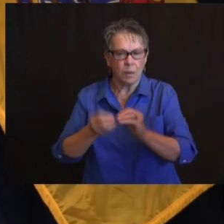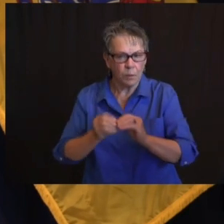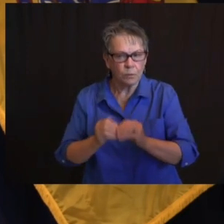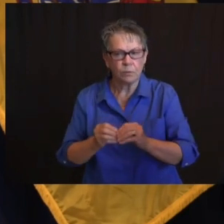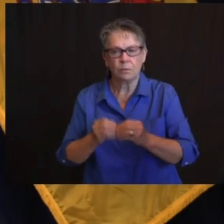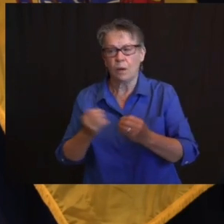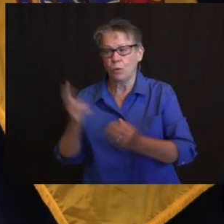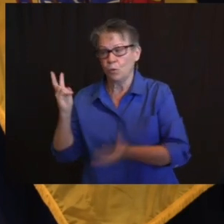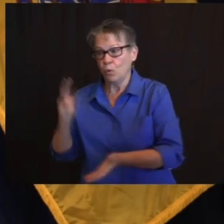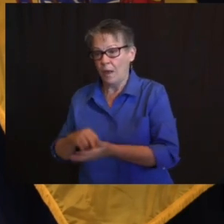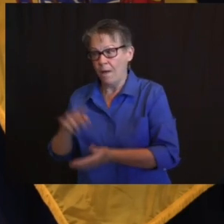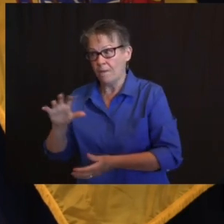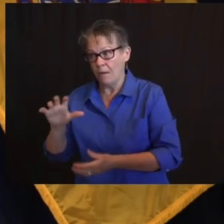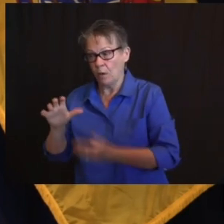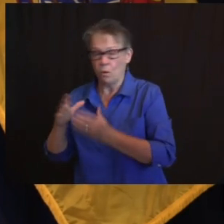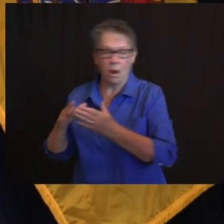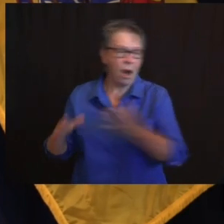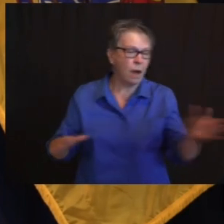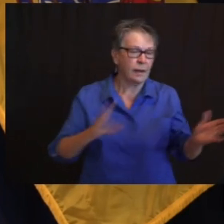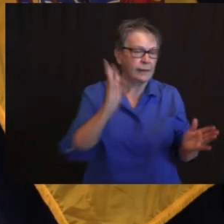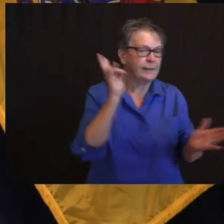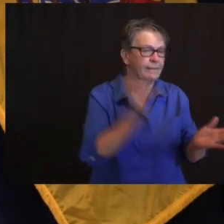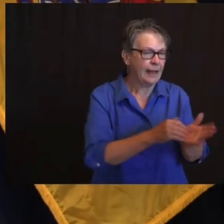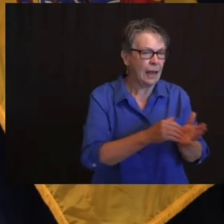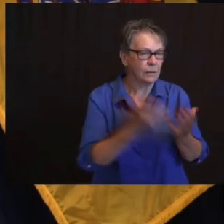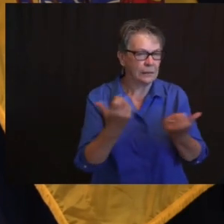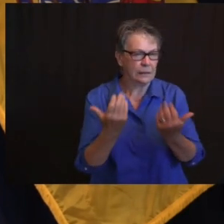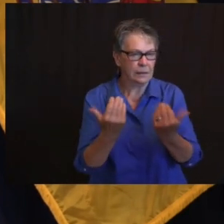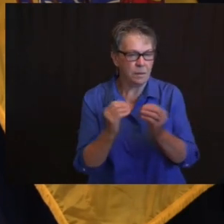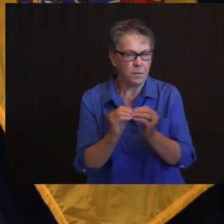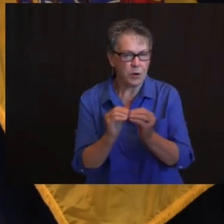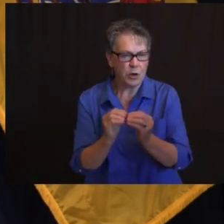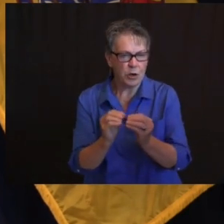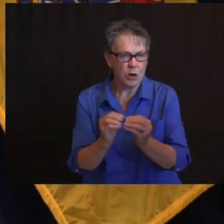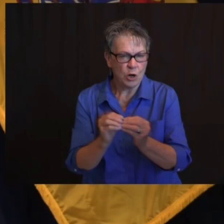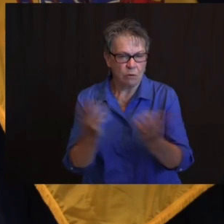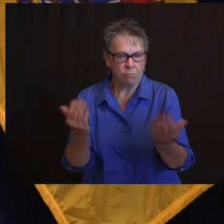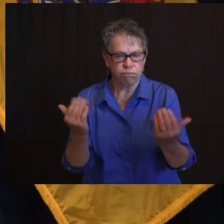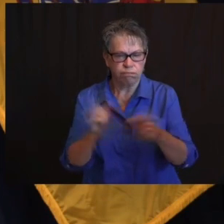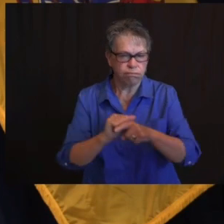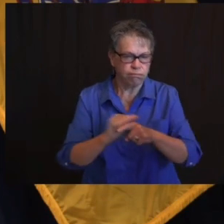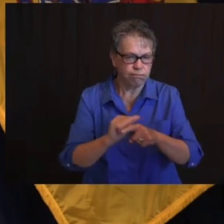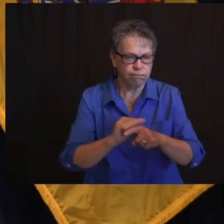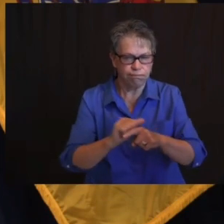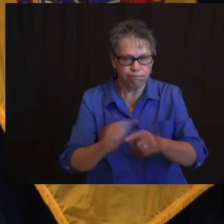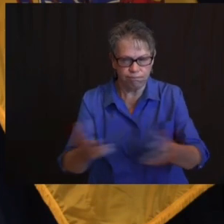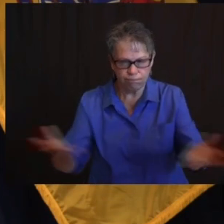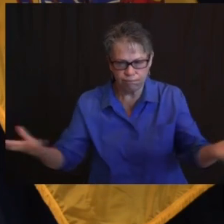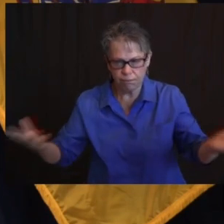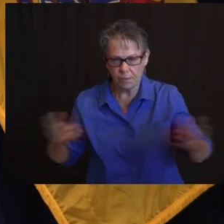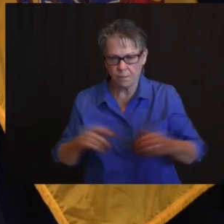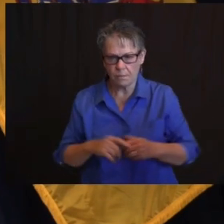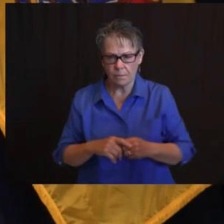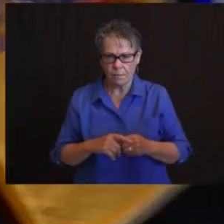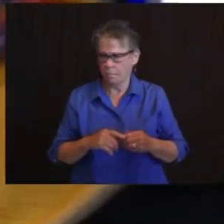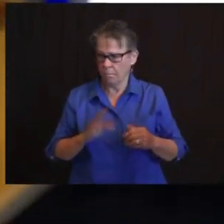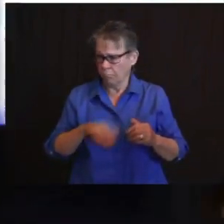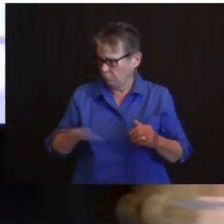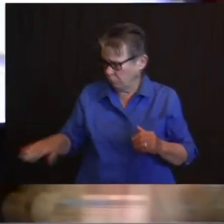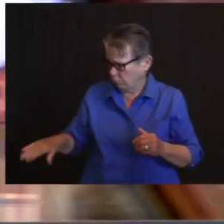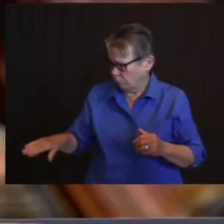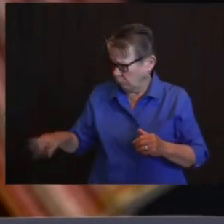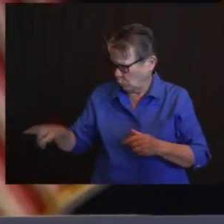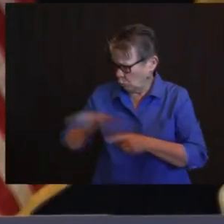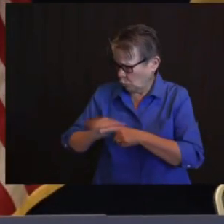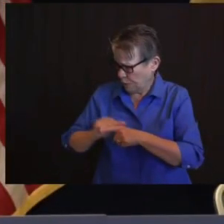that we're still in. Those folks are, Perry, they're training right now, or are they making calls yet?